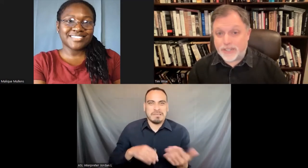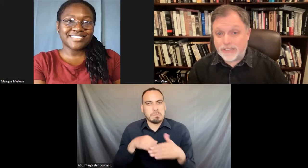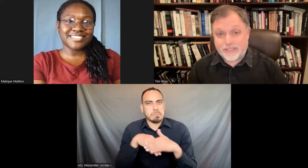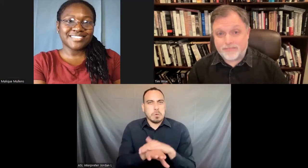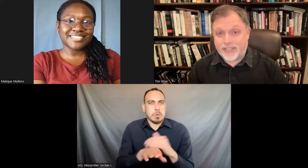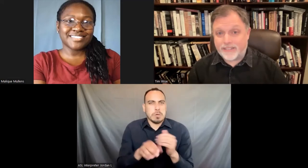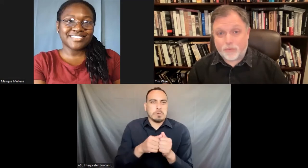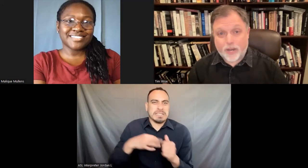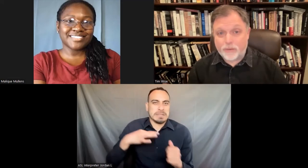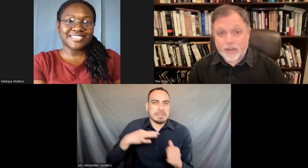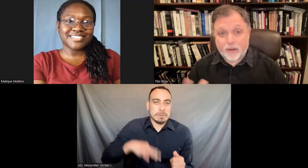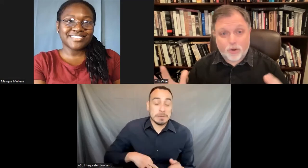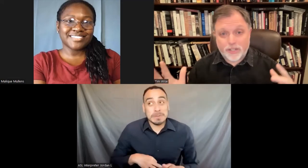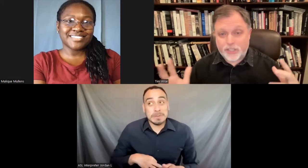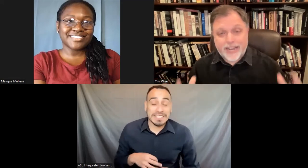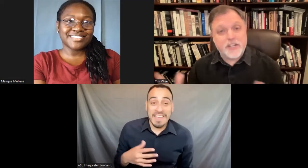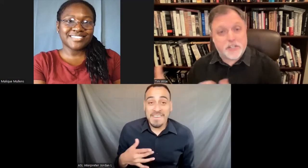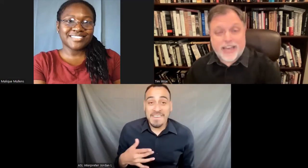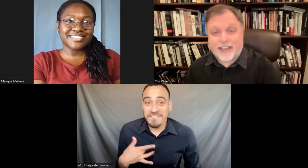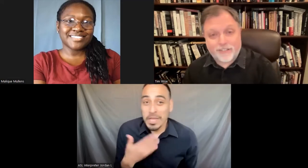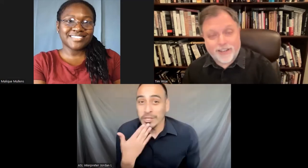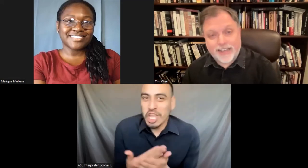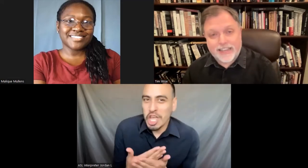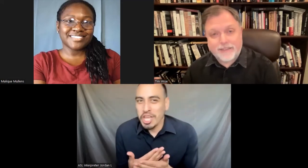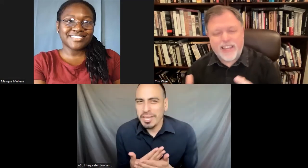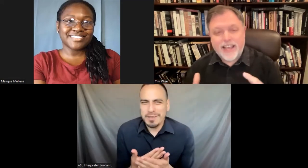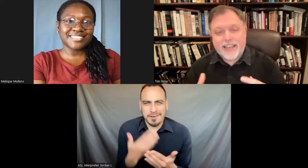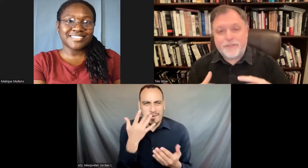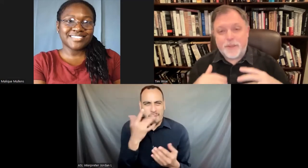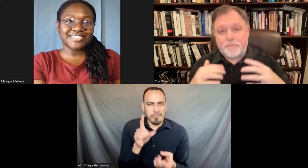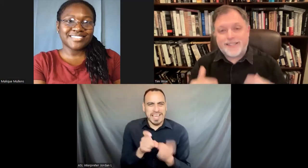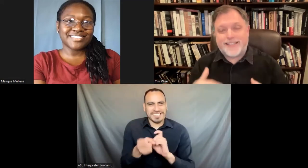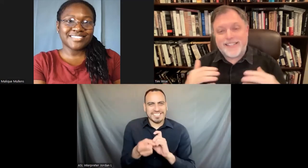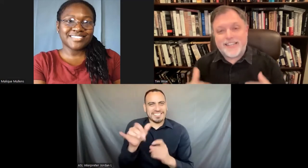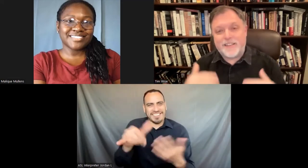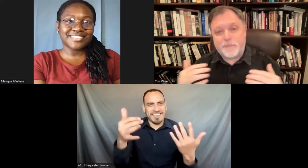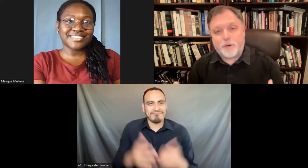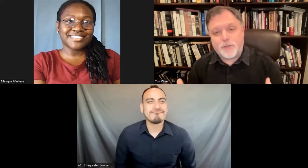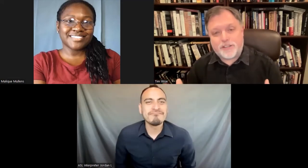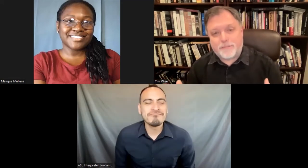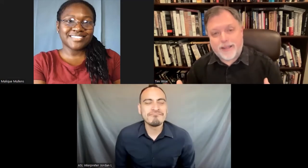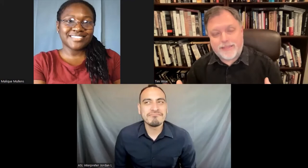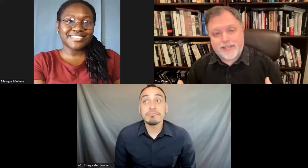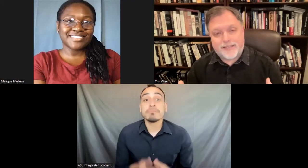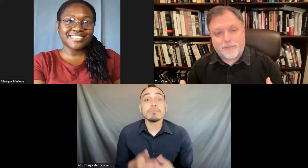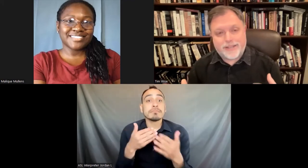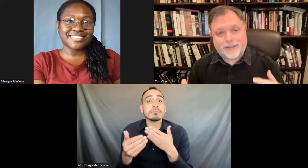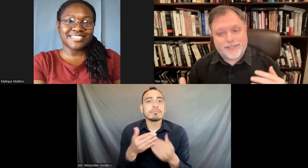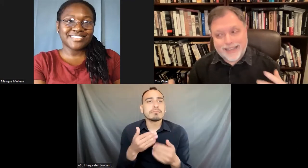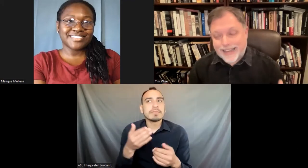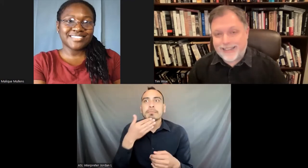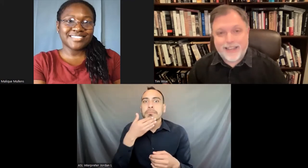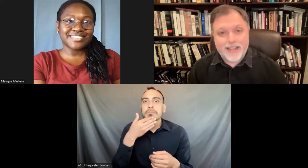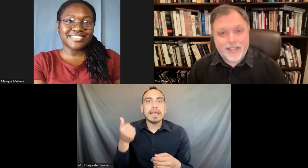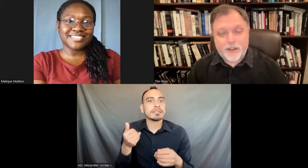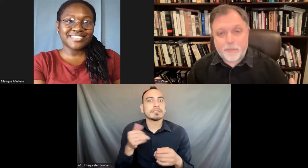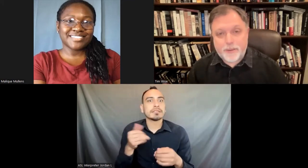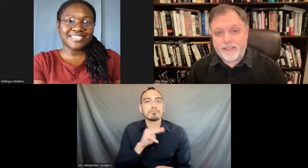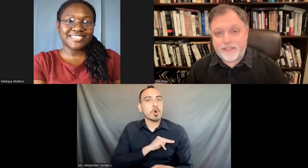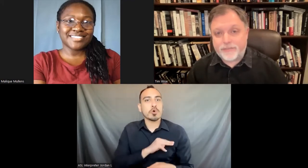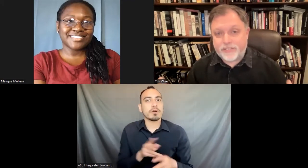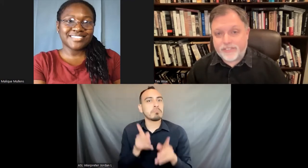feels sort of good. Like, why would I want to change that, right? Like even the best intended person might think to themselves, God,